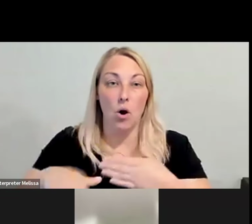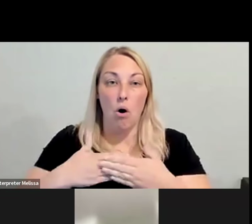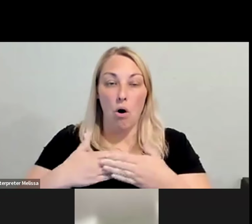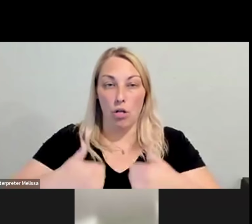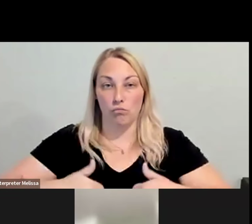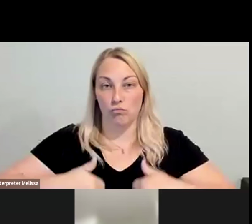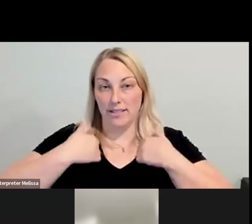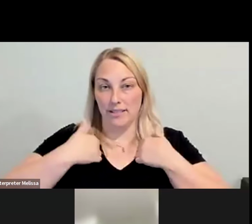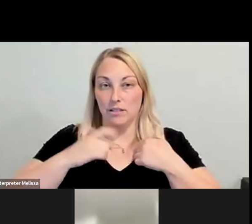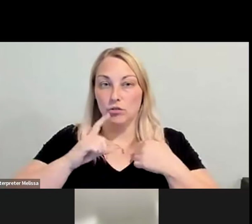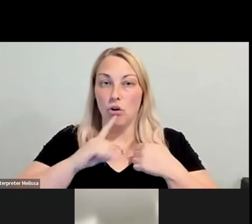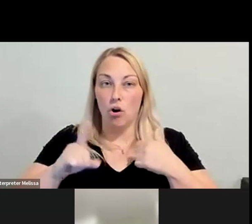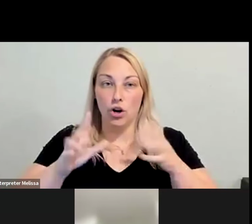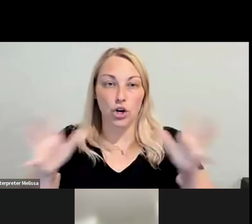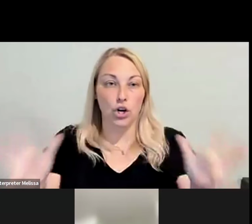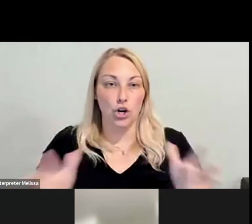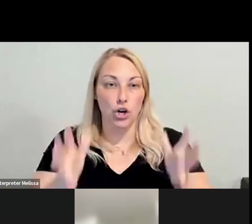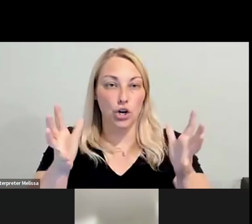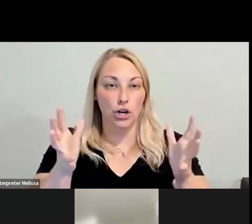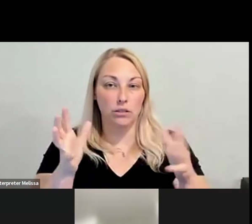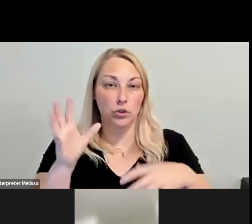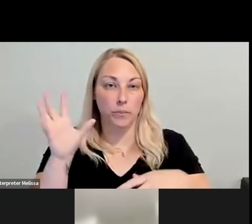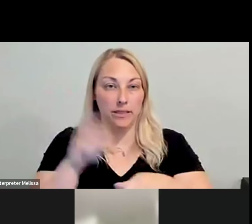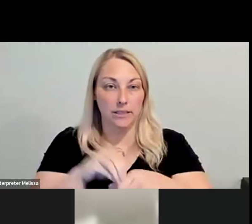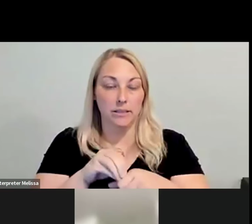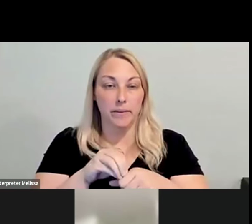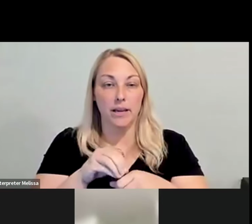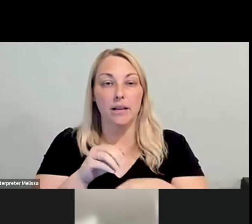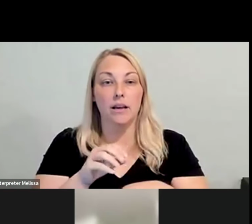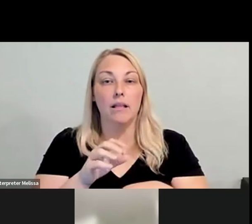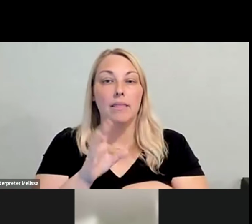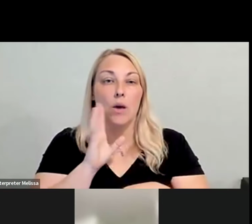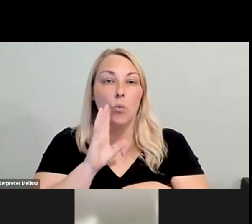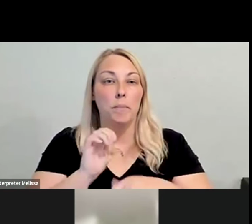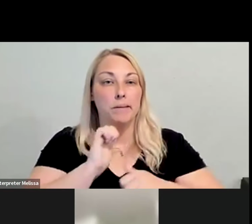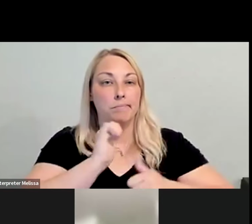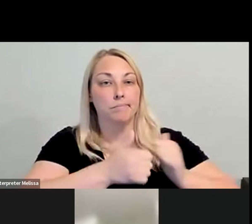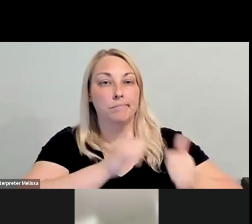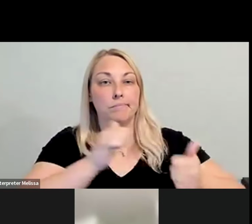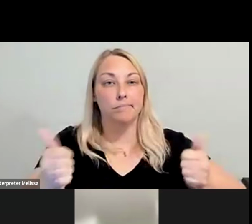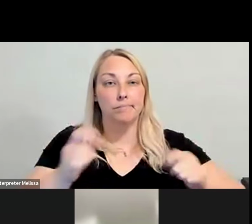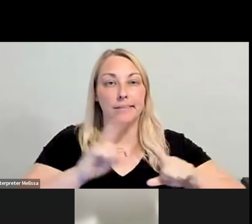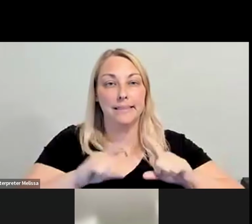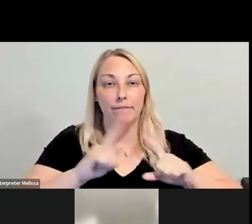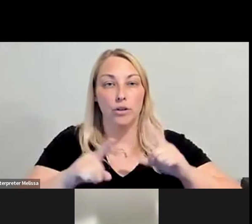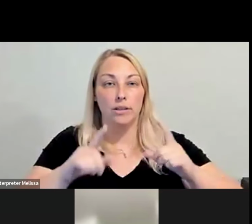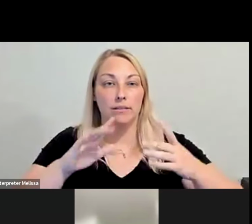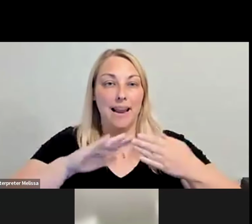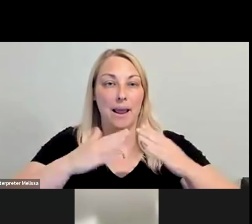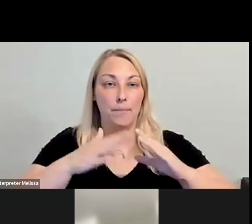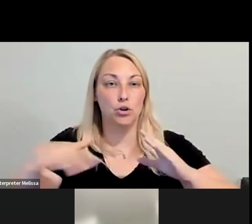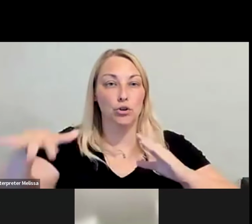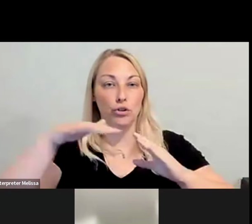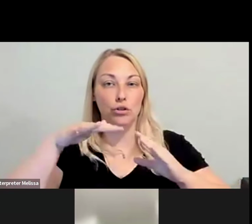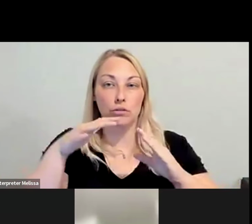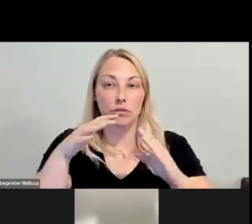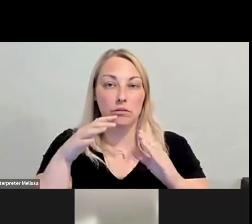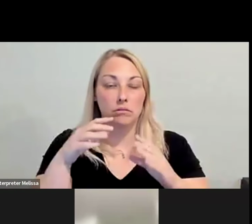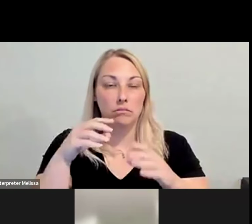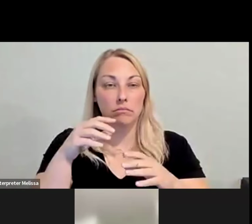participate in. There will be tabling in neighborhoods around the city. And I'll drop the link where you can sign up